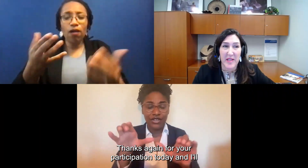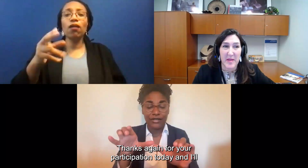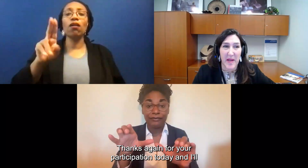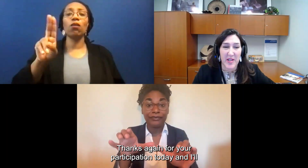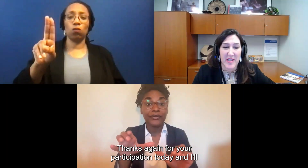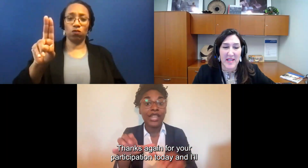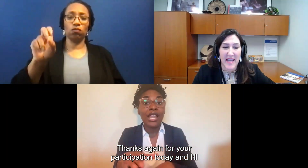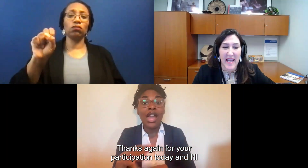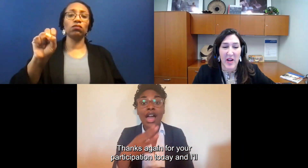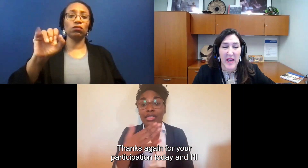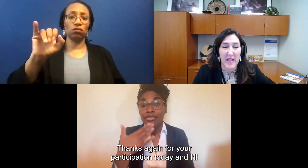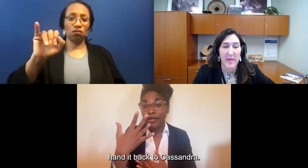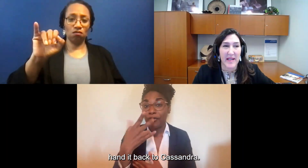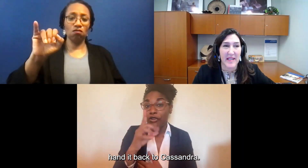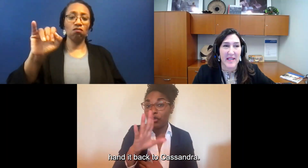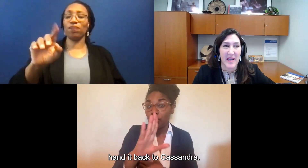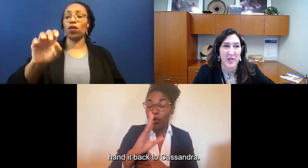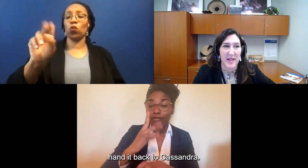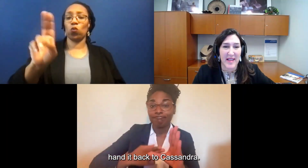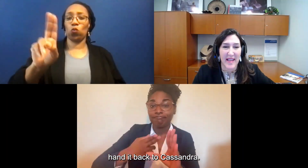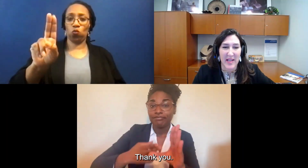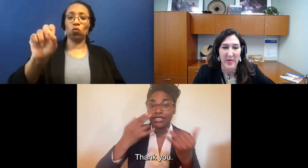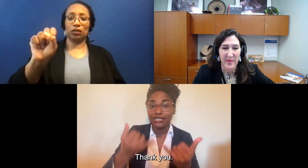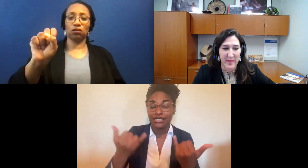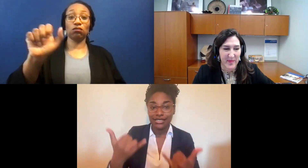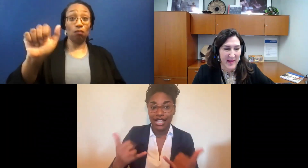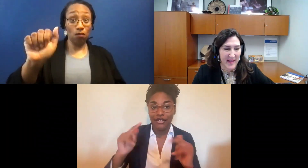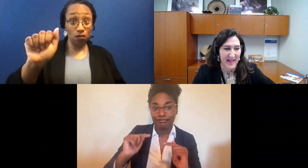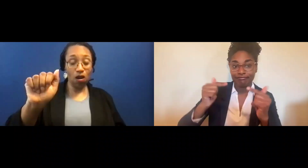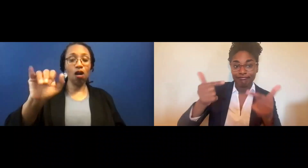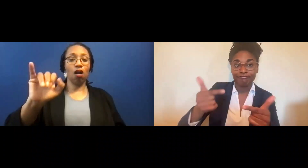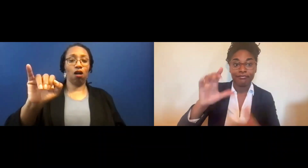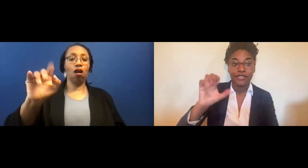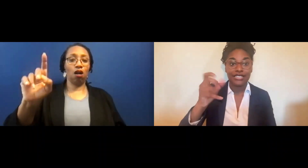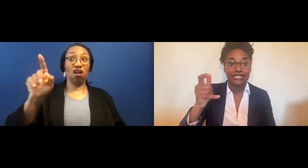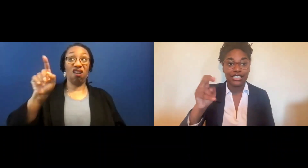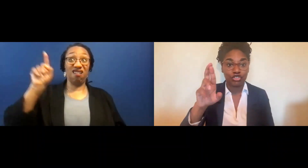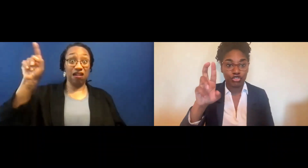again for your participation today, and I'll hand it back to Cassandra. Thank you.